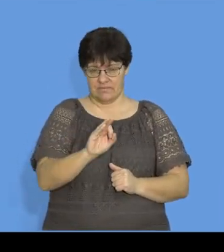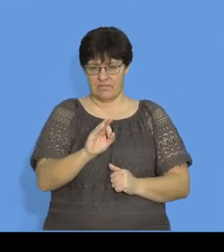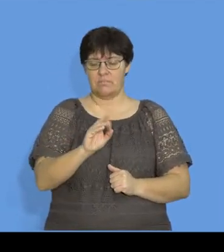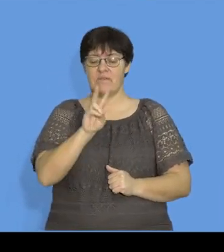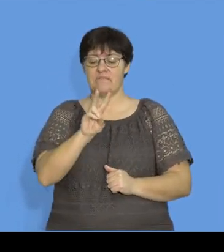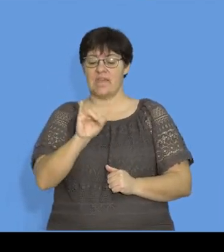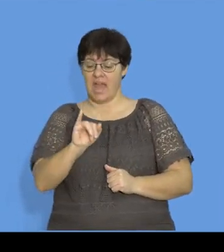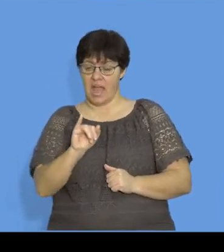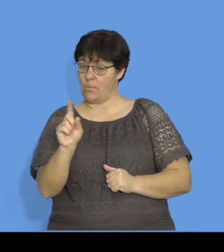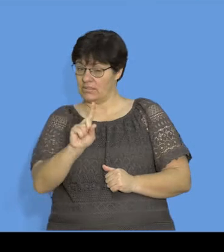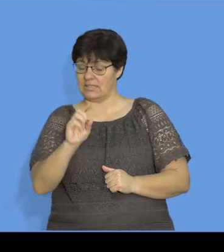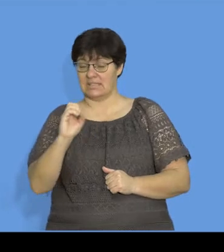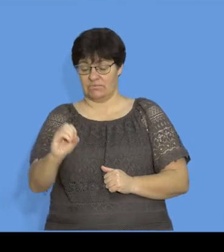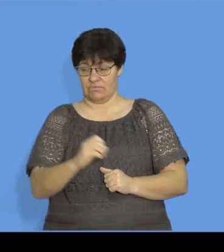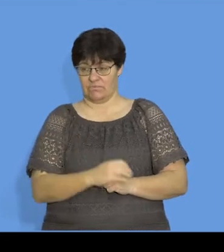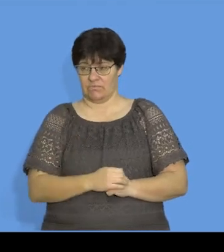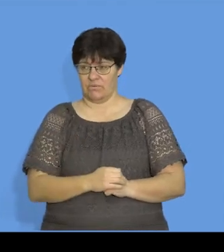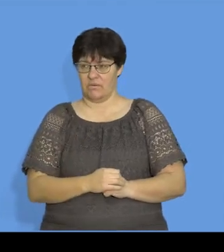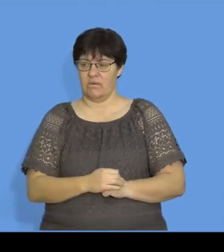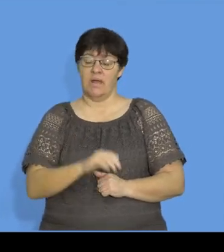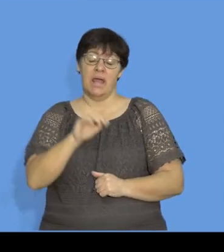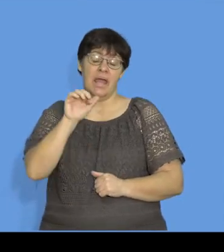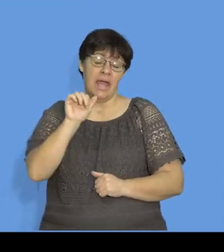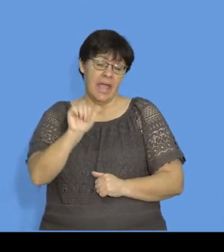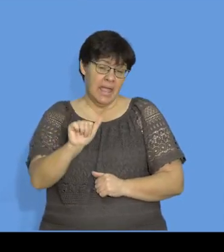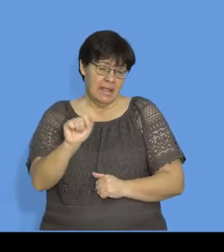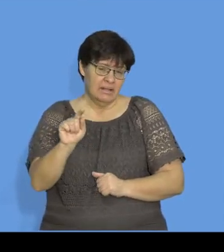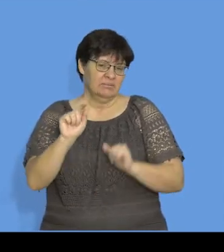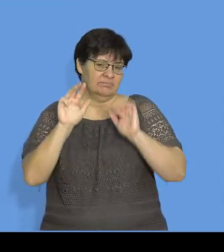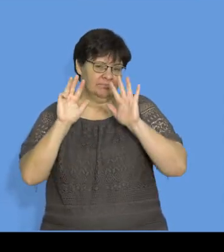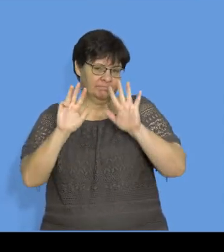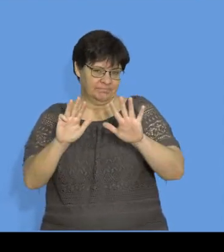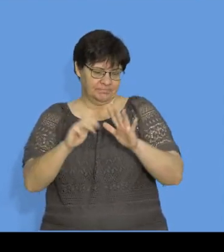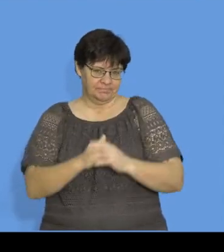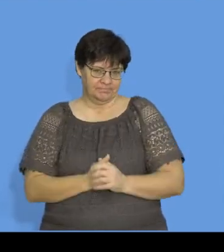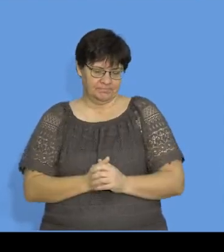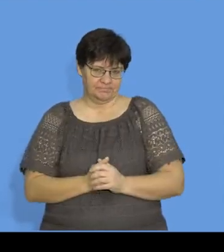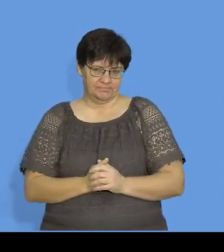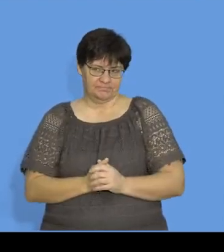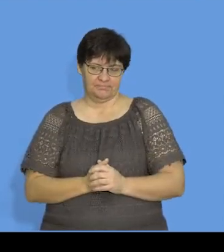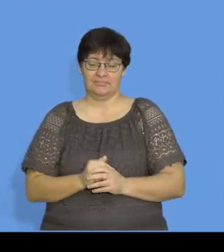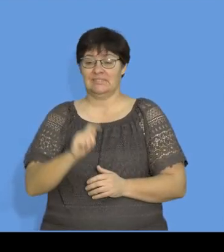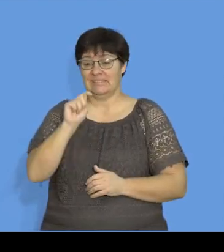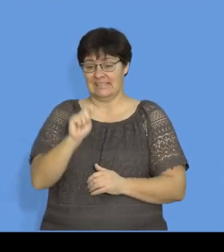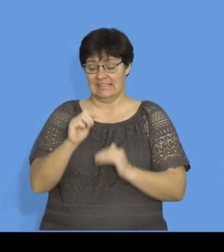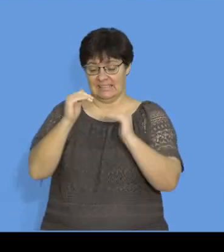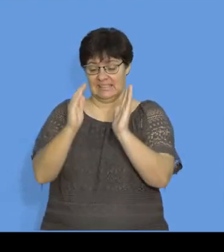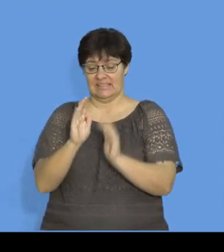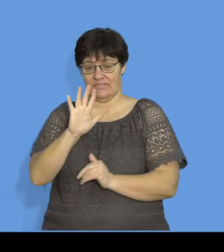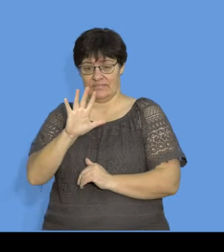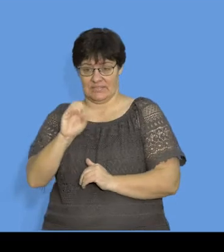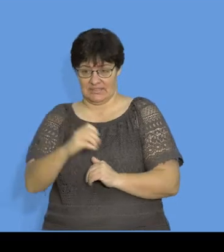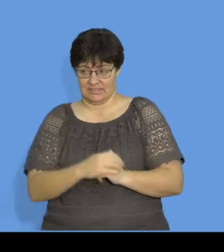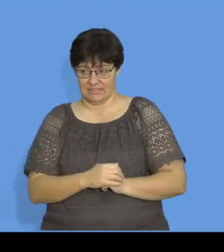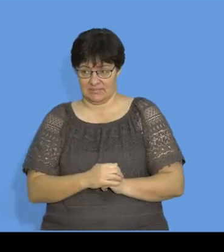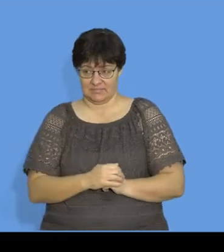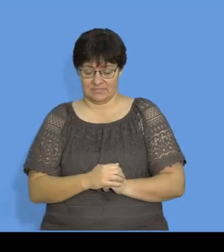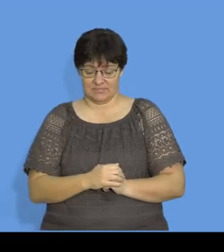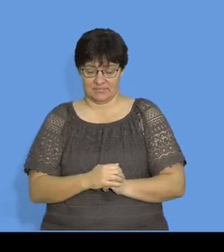VI is 0. A is 9, T is